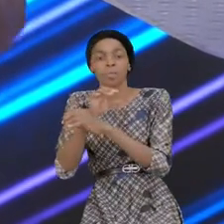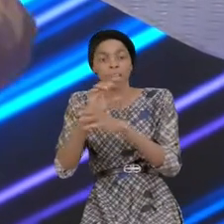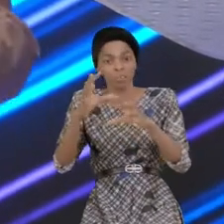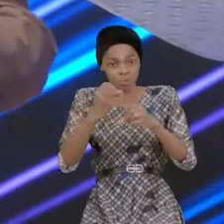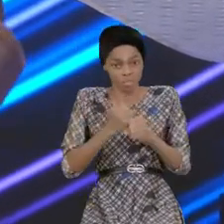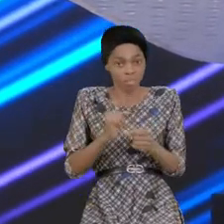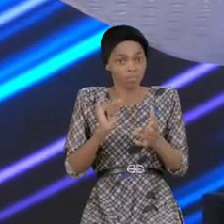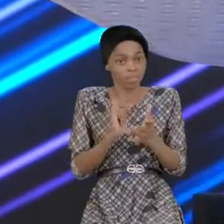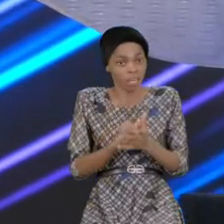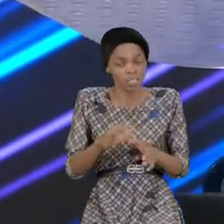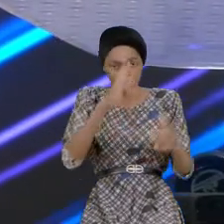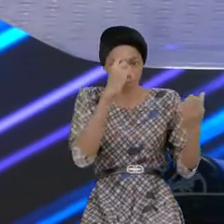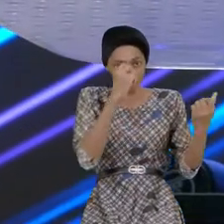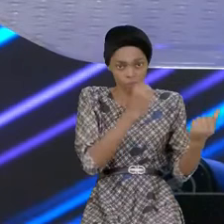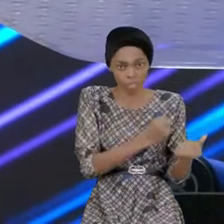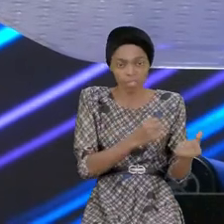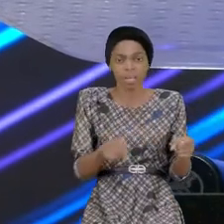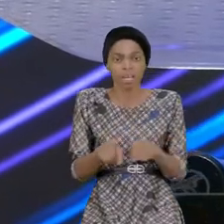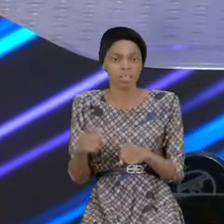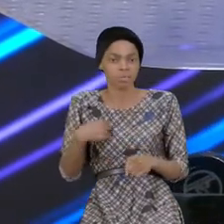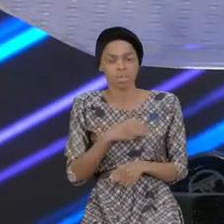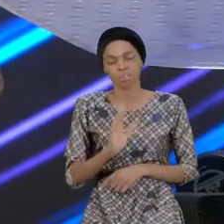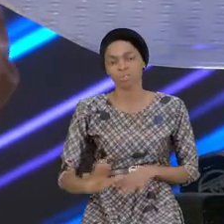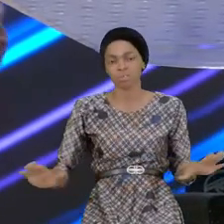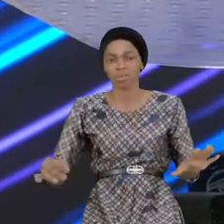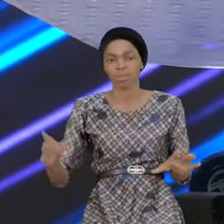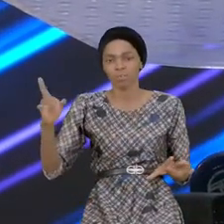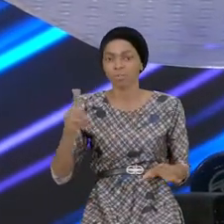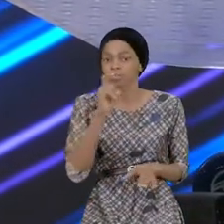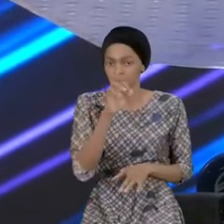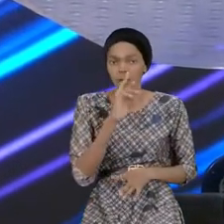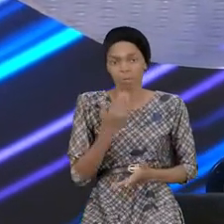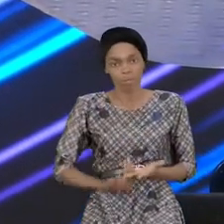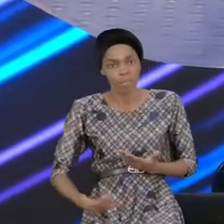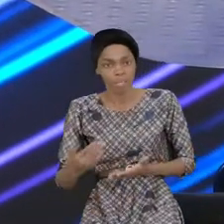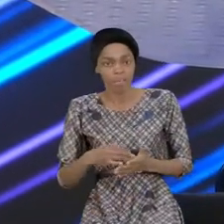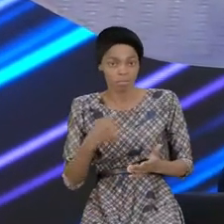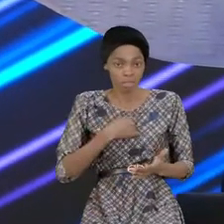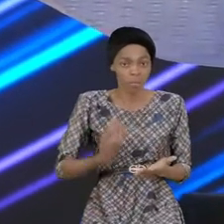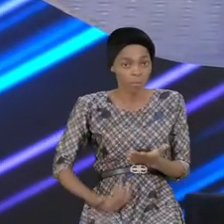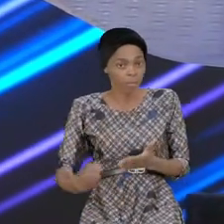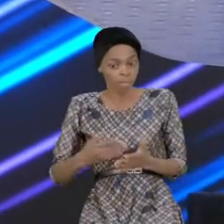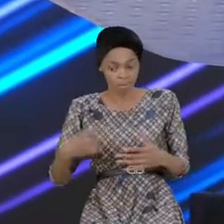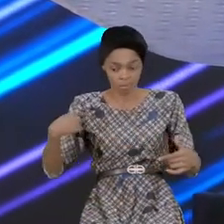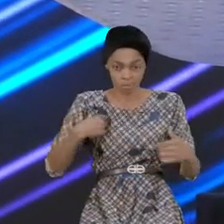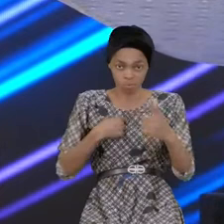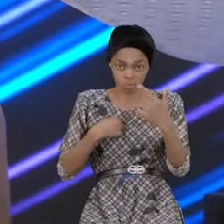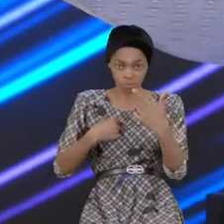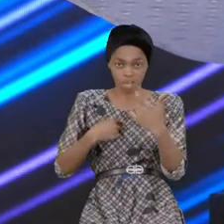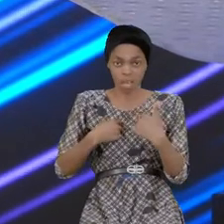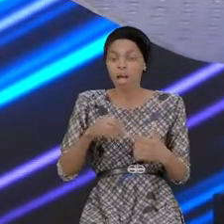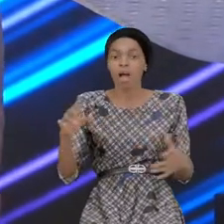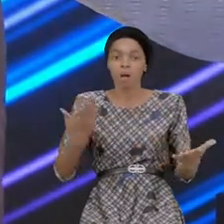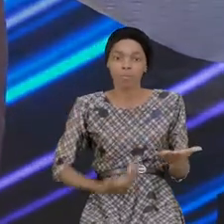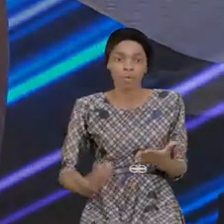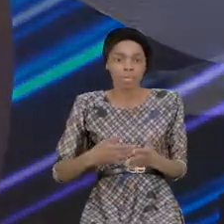the children of God. You are born again and born again, and we are born again by the same